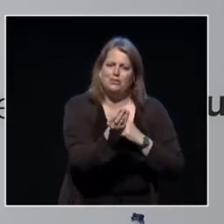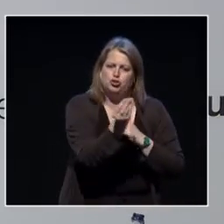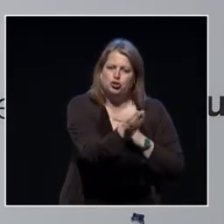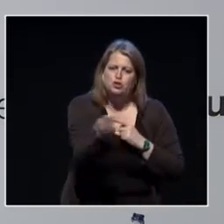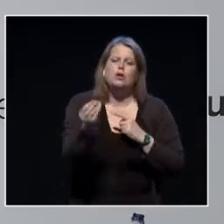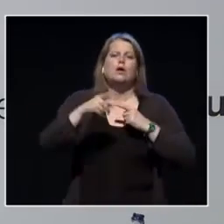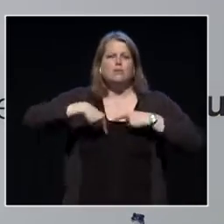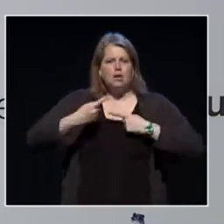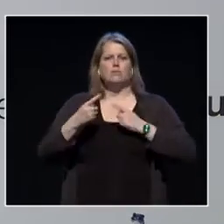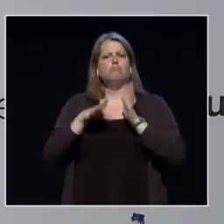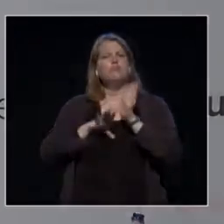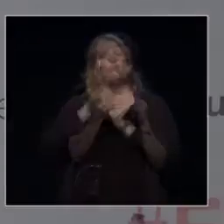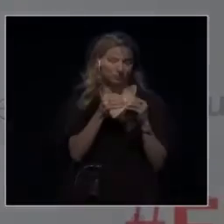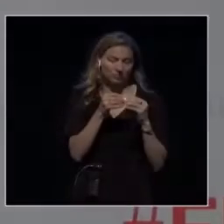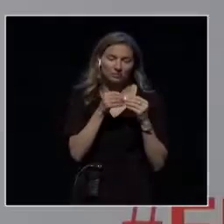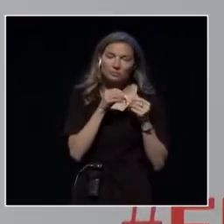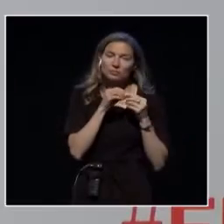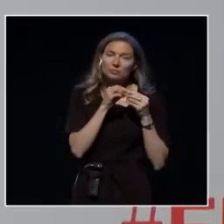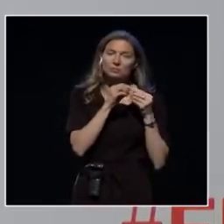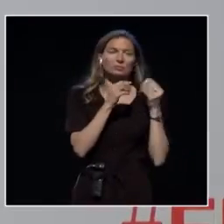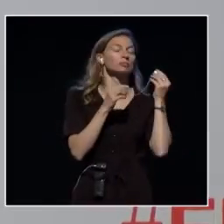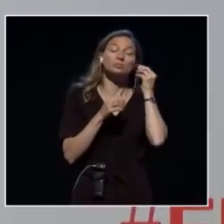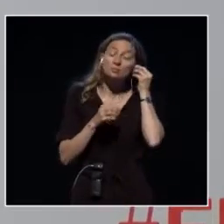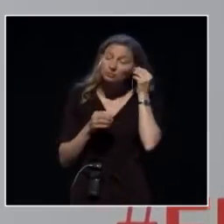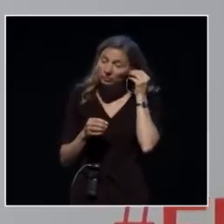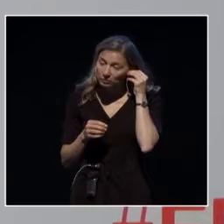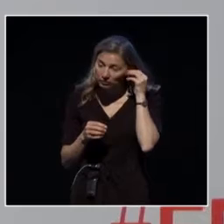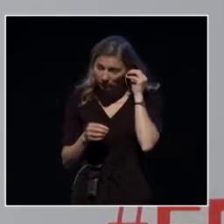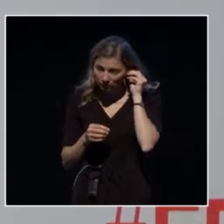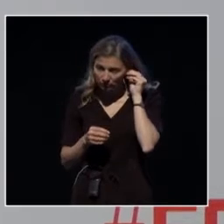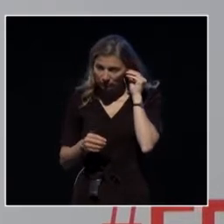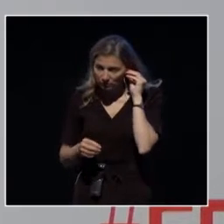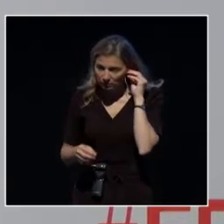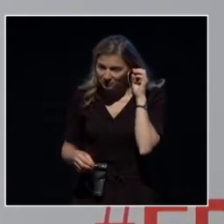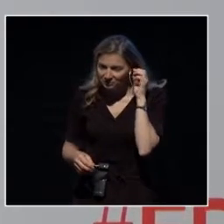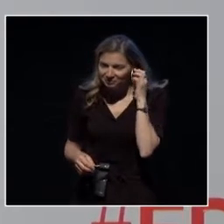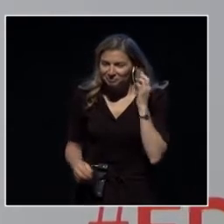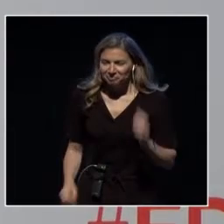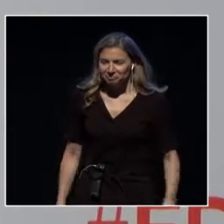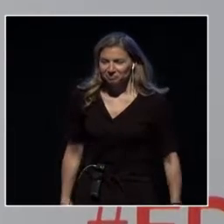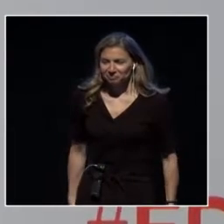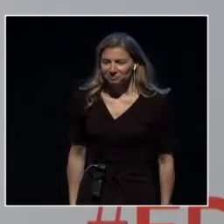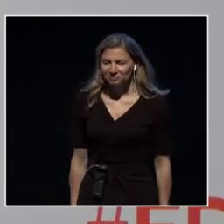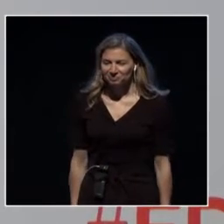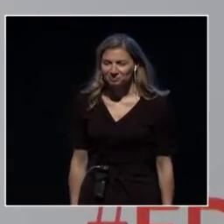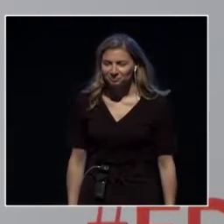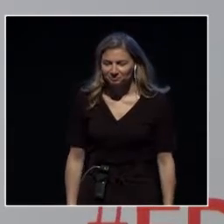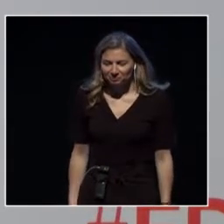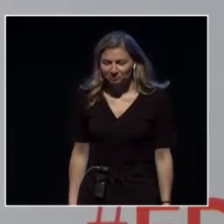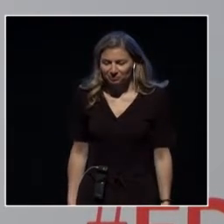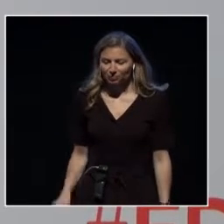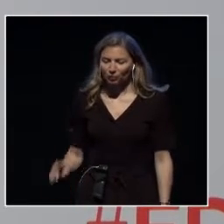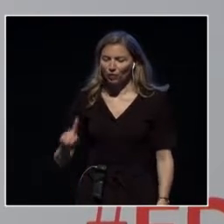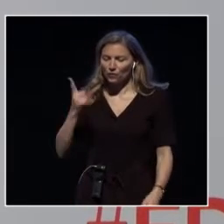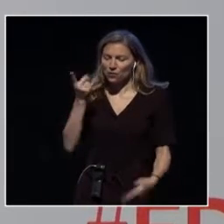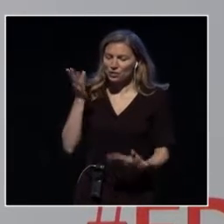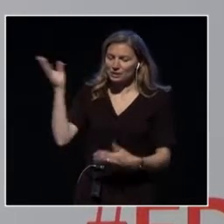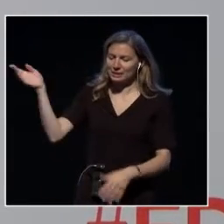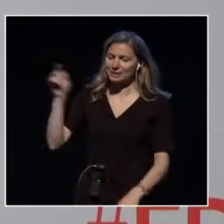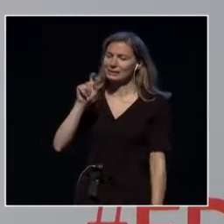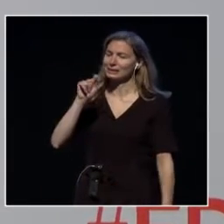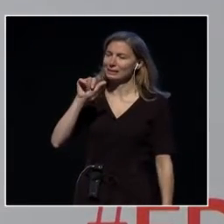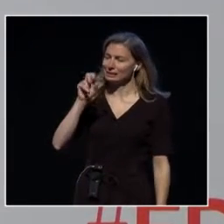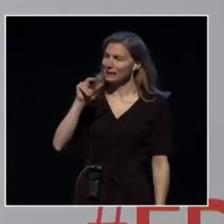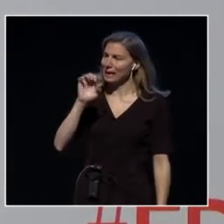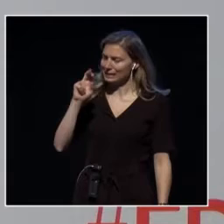better and developed world. First, I wanted to congratulate Tasneem for raising these issues here